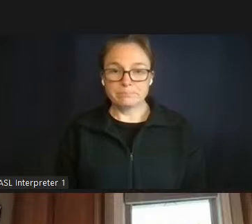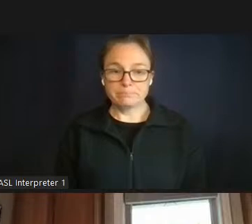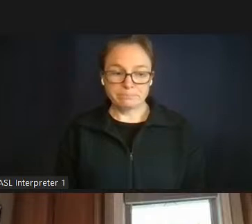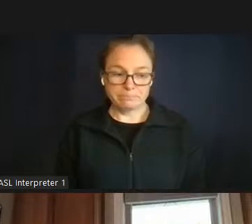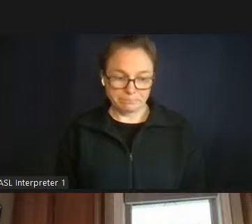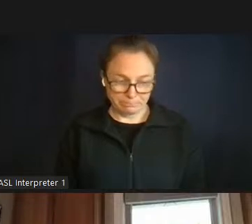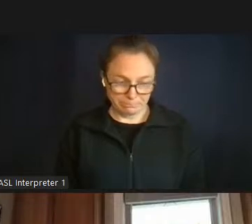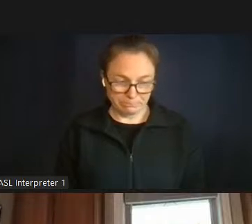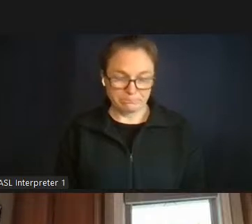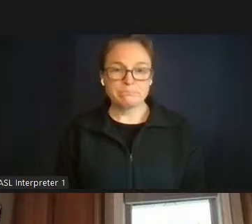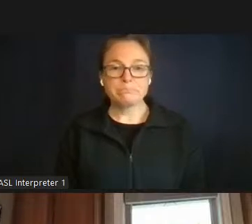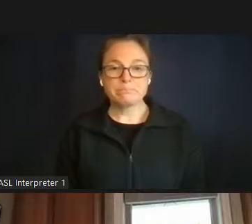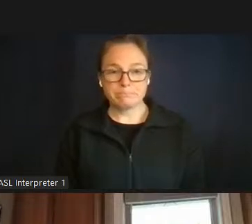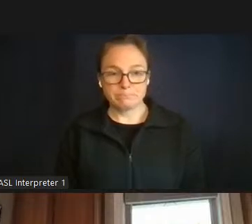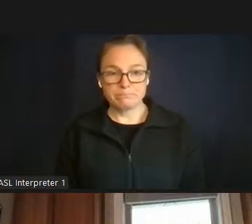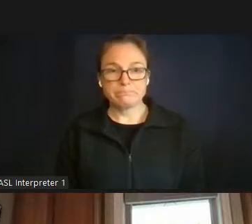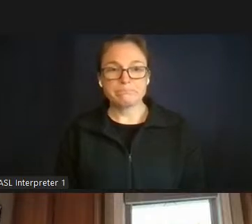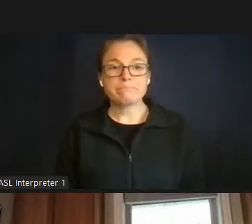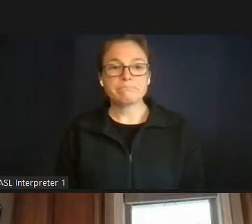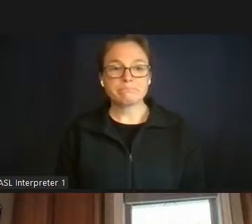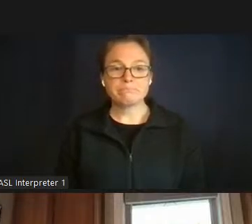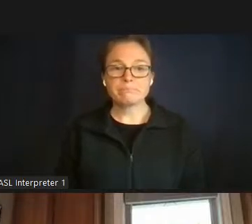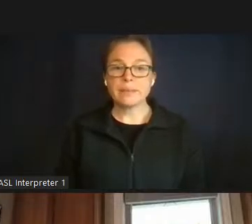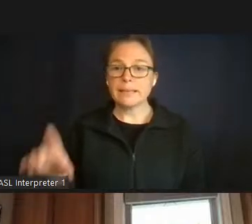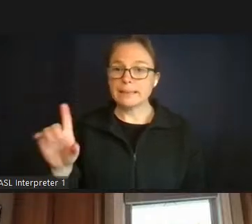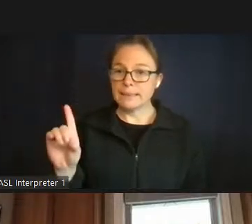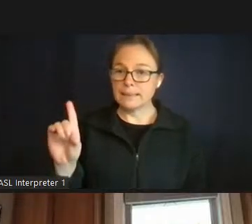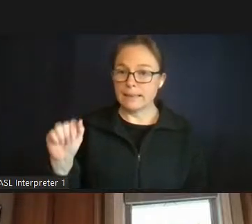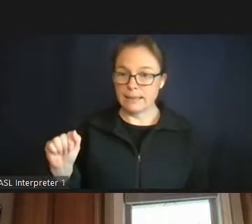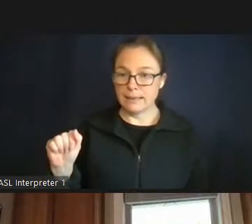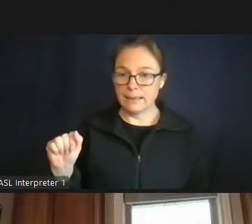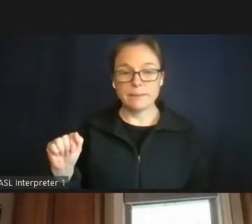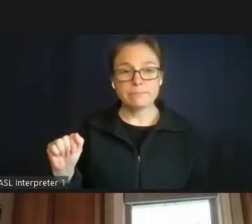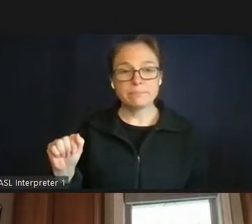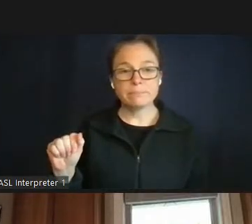Moving to the district attorney's office.